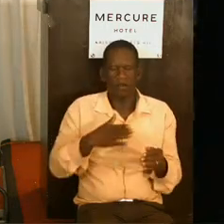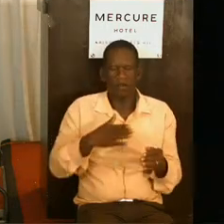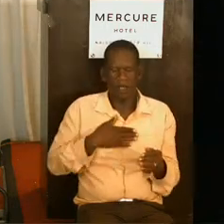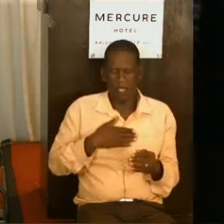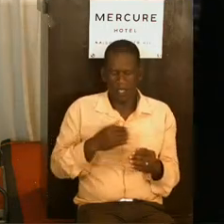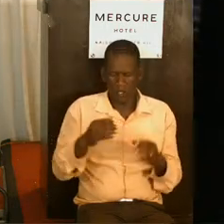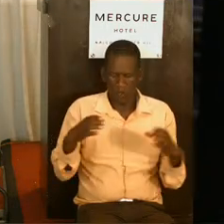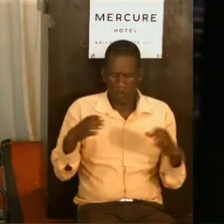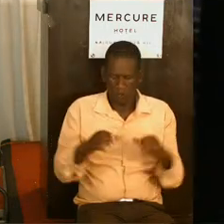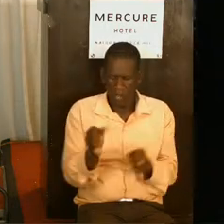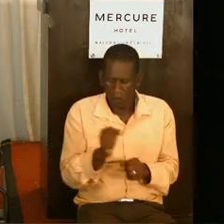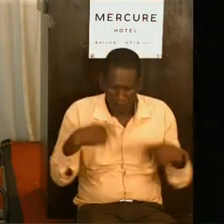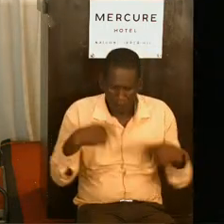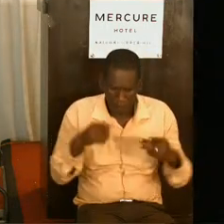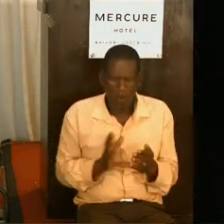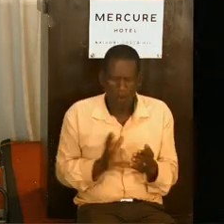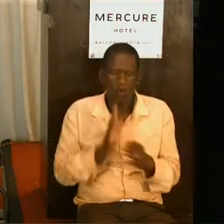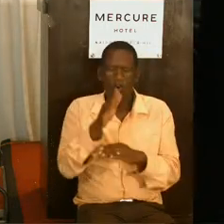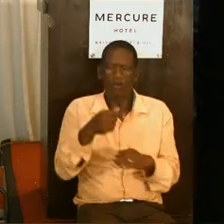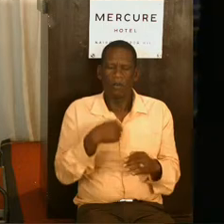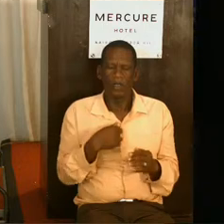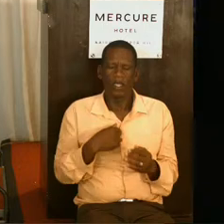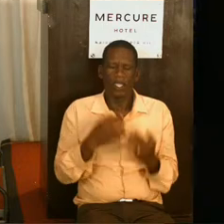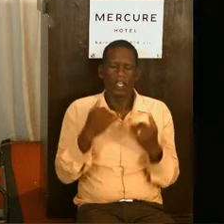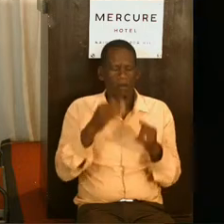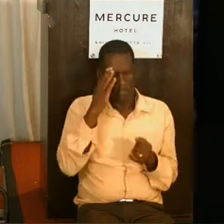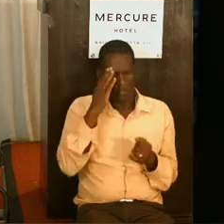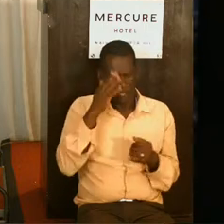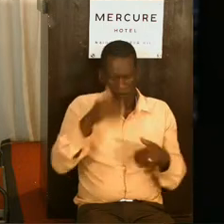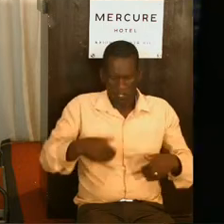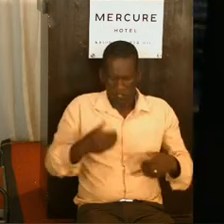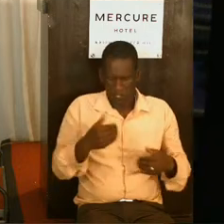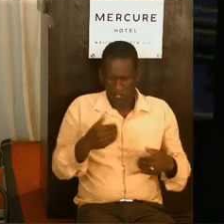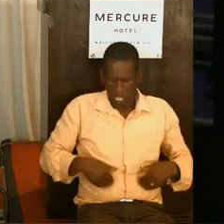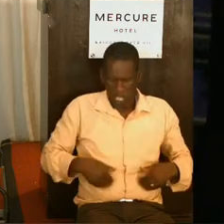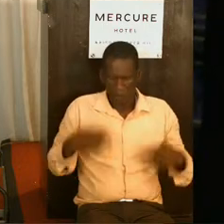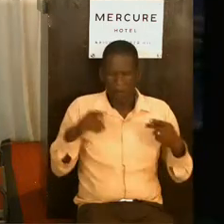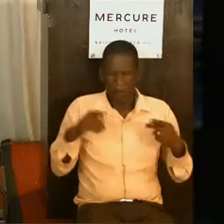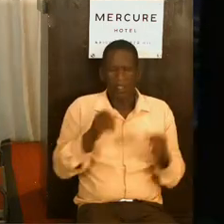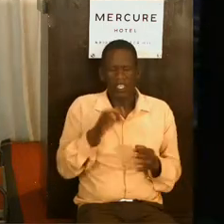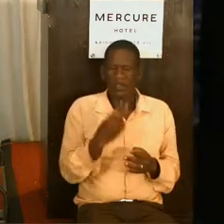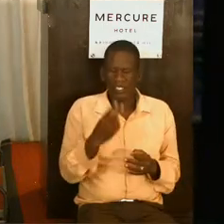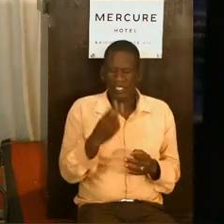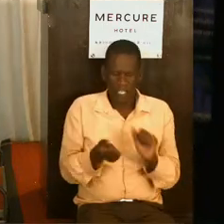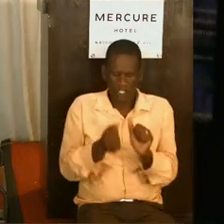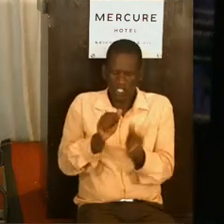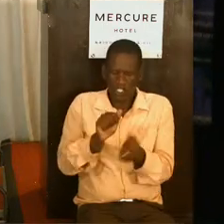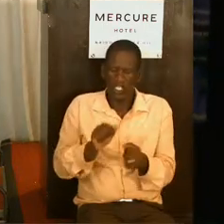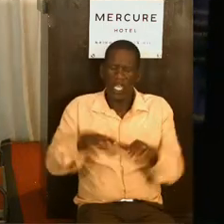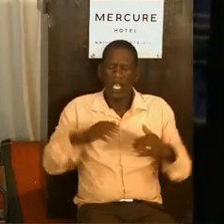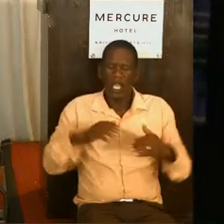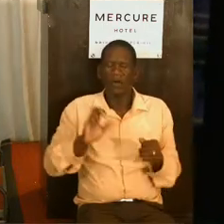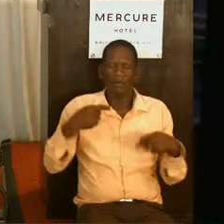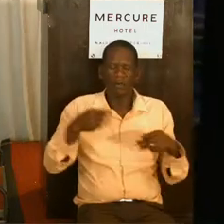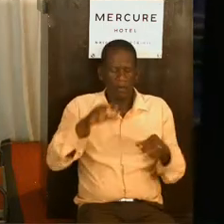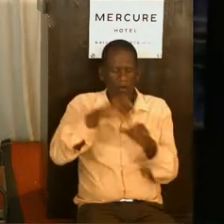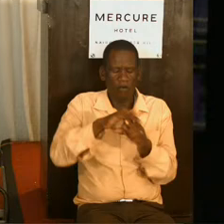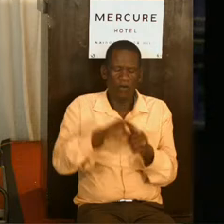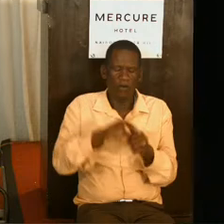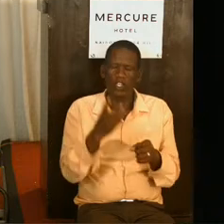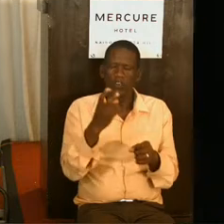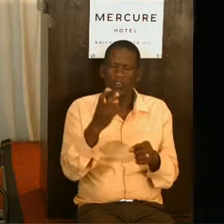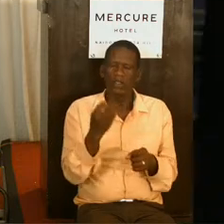generation and the older generation above me me I'm now thinking of the young people if you're going to see a change in how Kenyans vote in